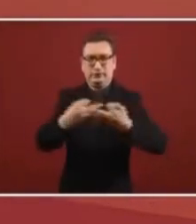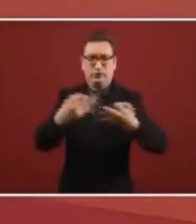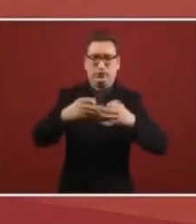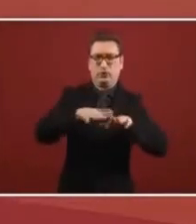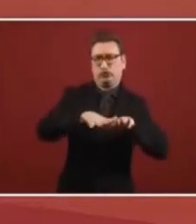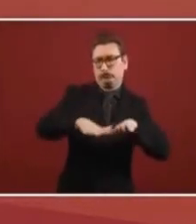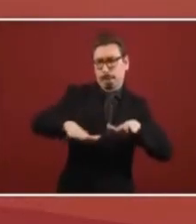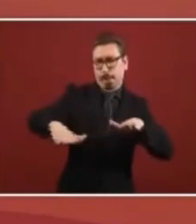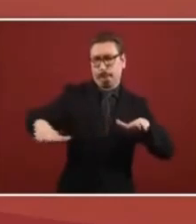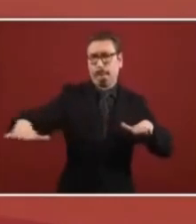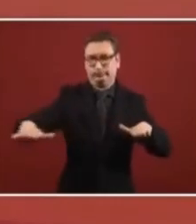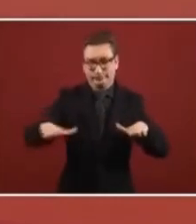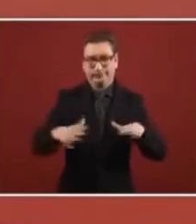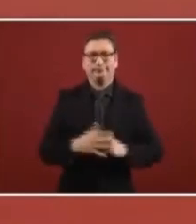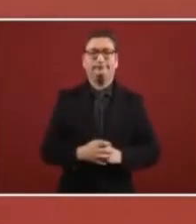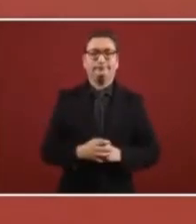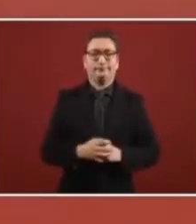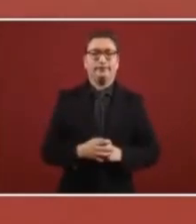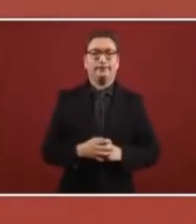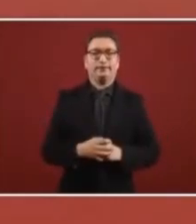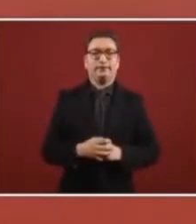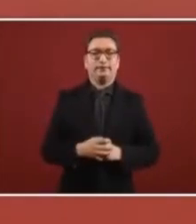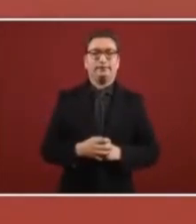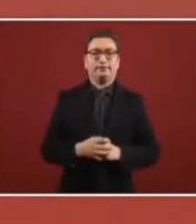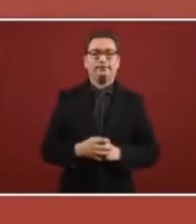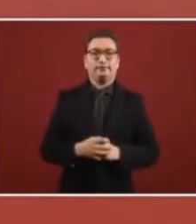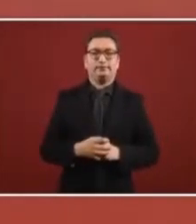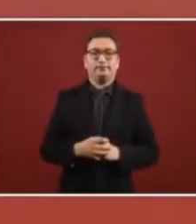y ya